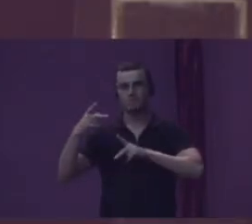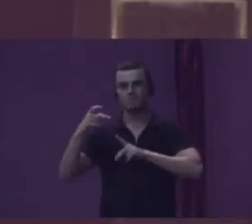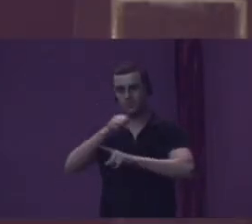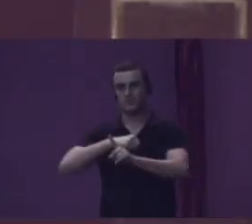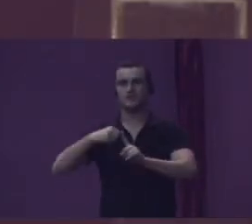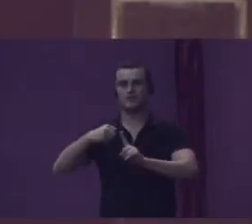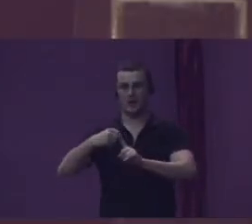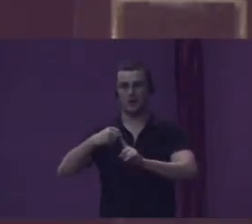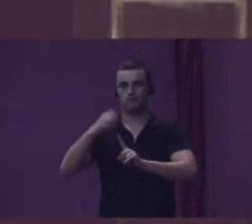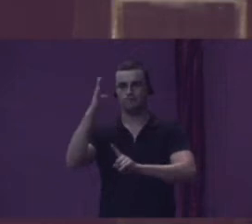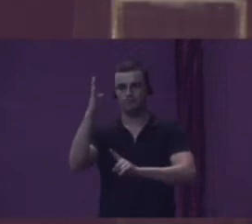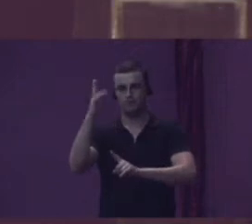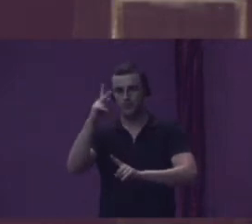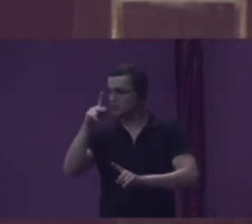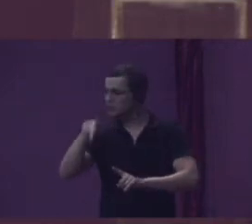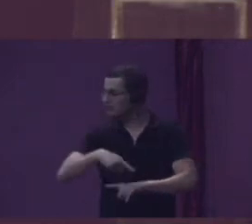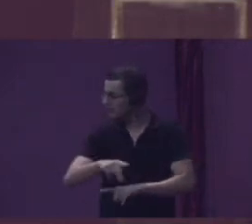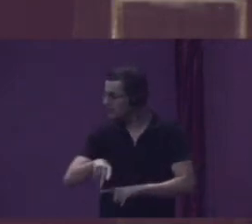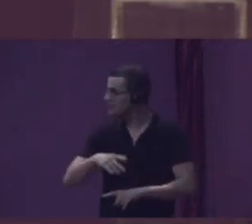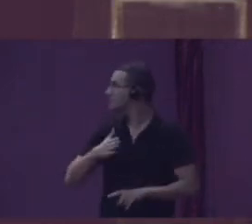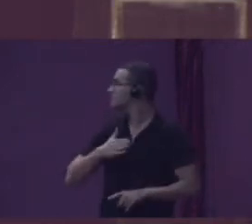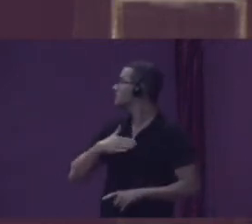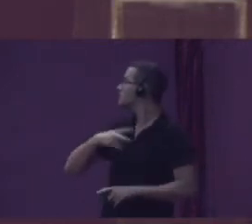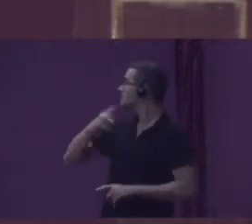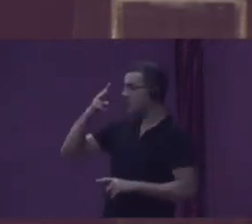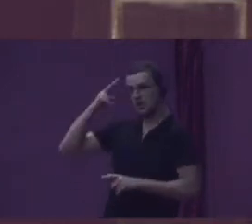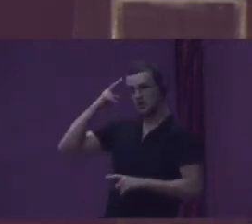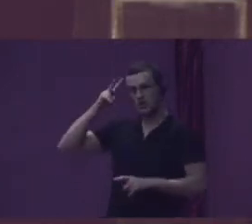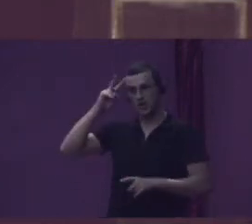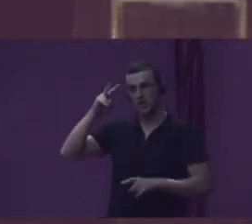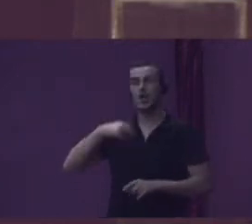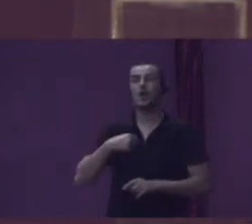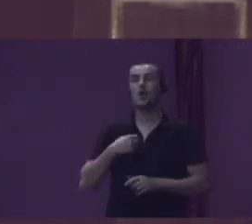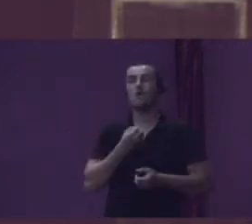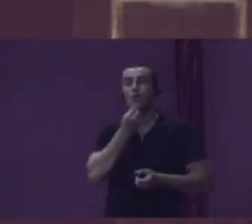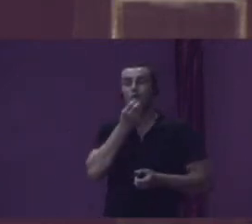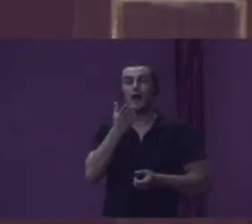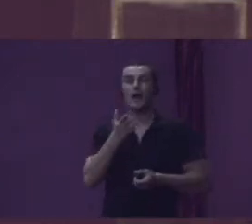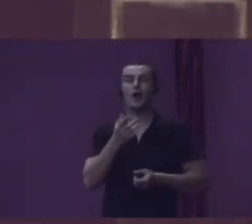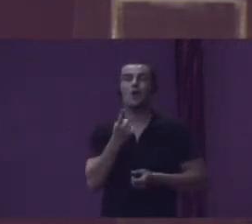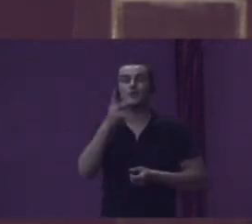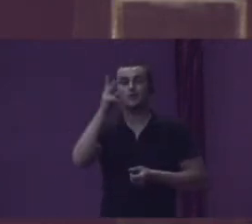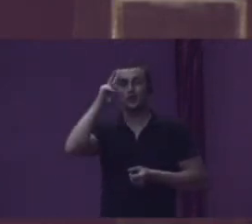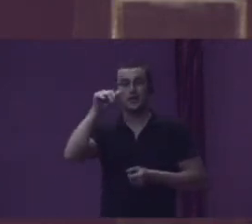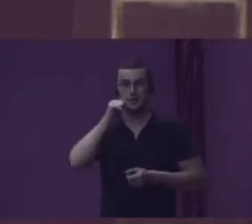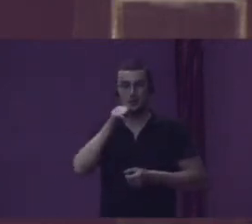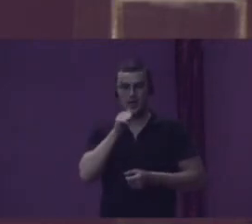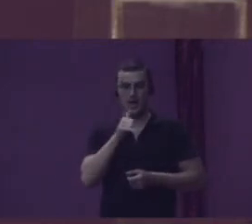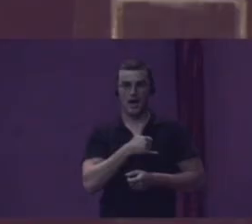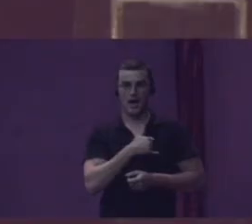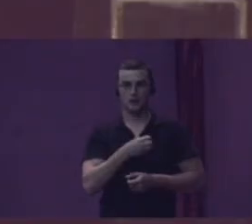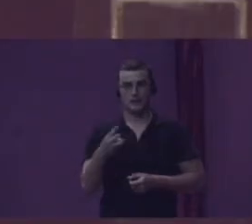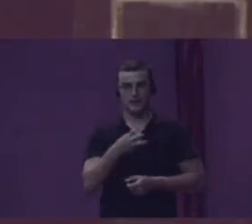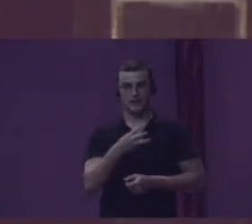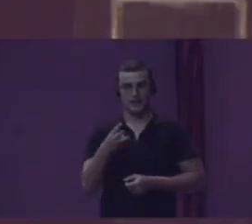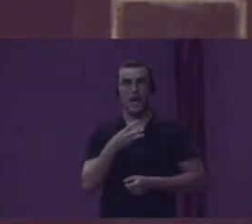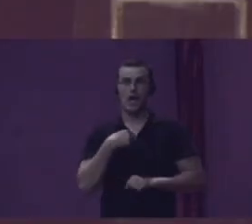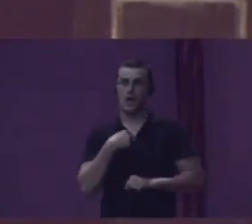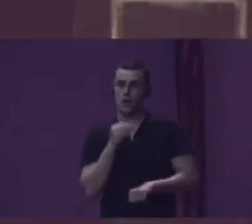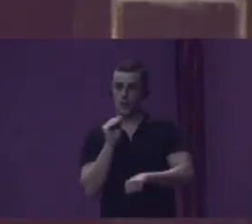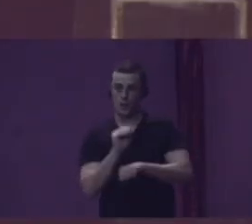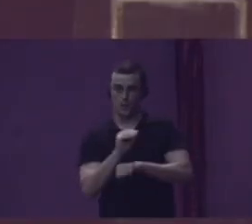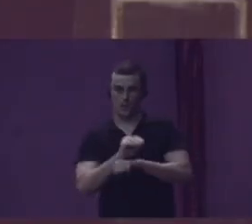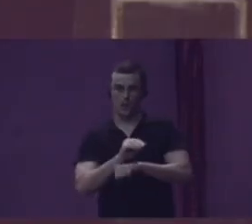I'm going to tell you about a woman named Lowy. She's a 33-year-old woman that I took care of recently in